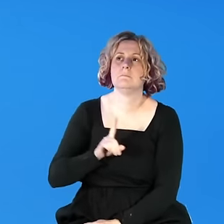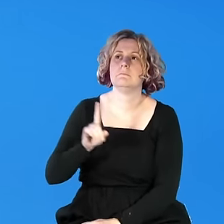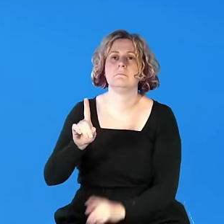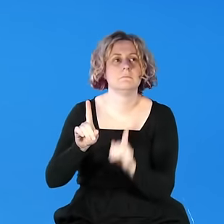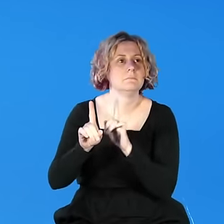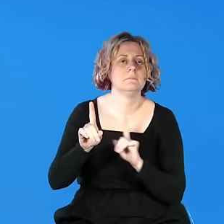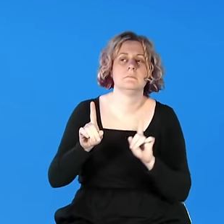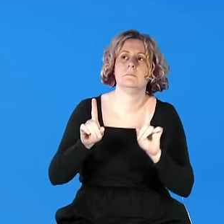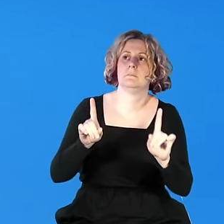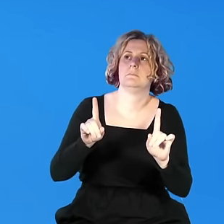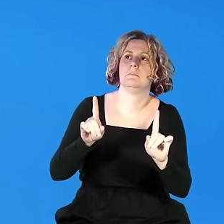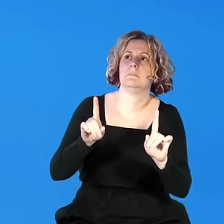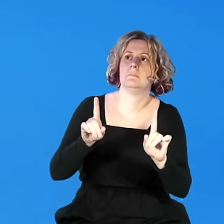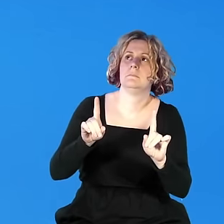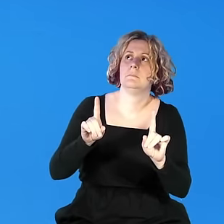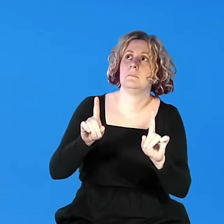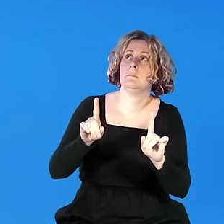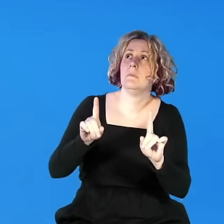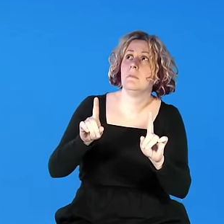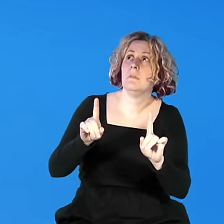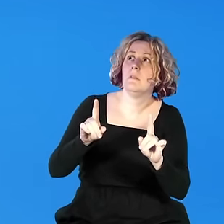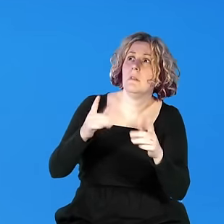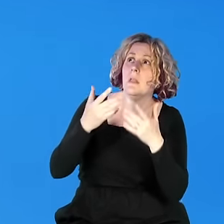Father, thank you for how you made us.